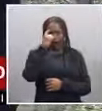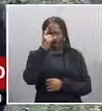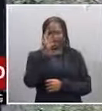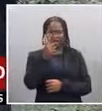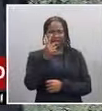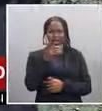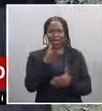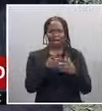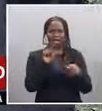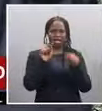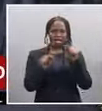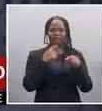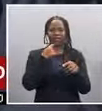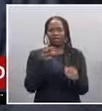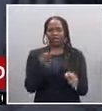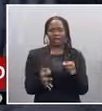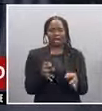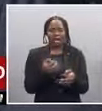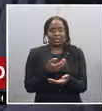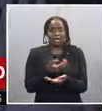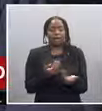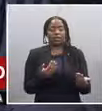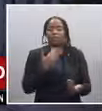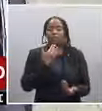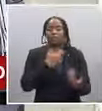labeling any killing as being politically motivated.